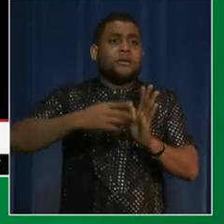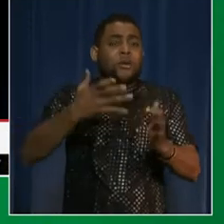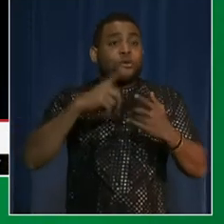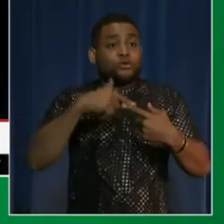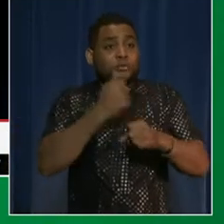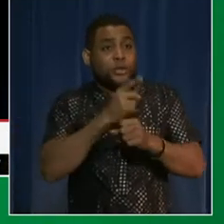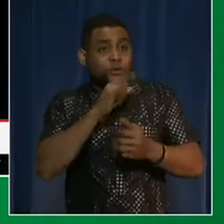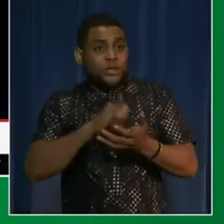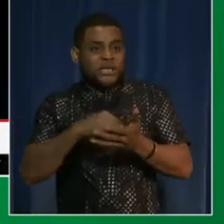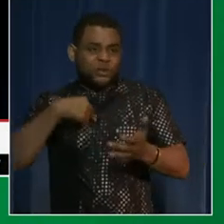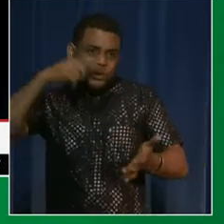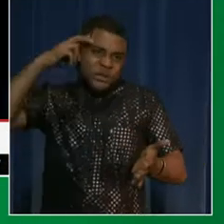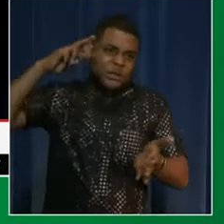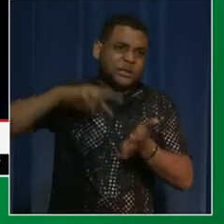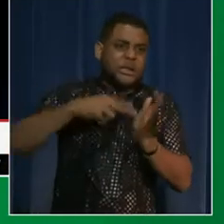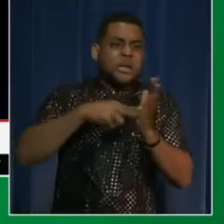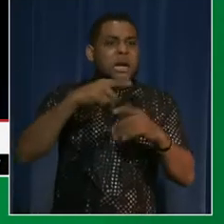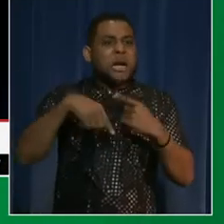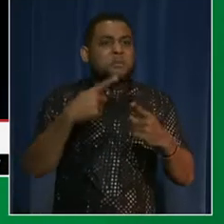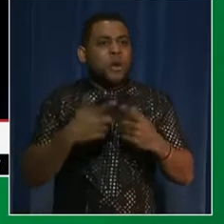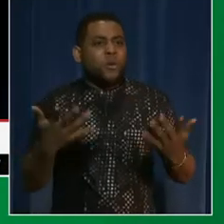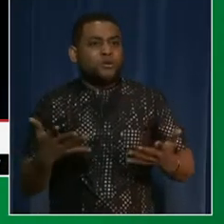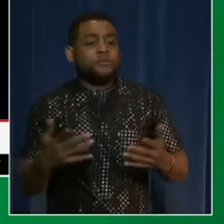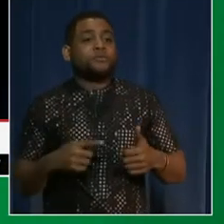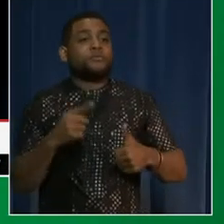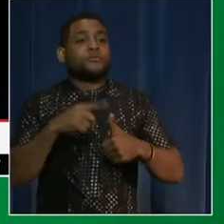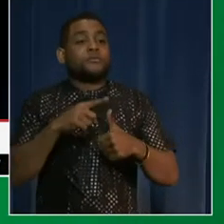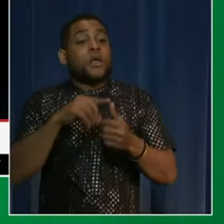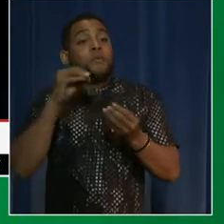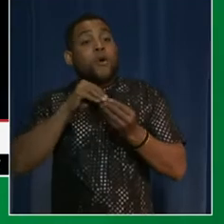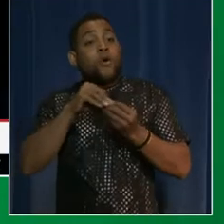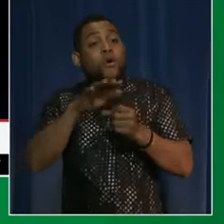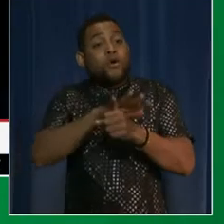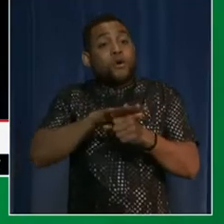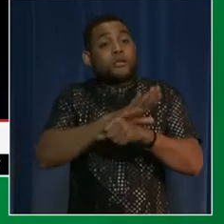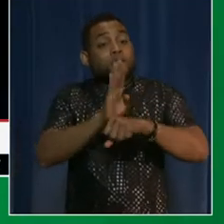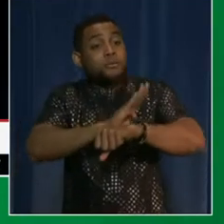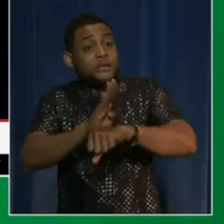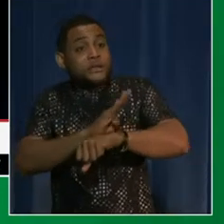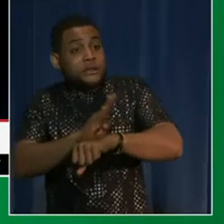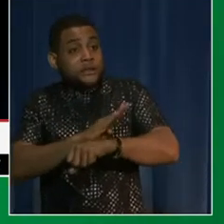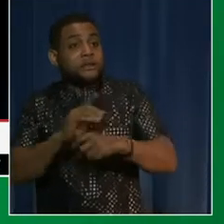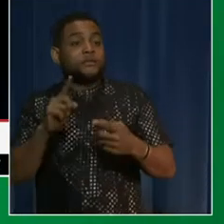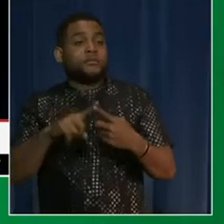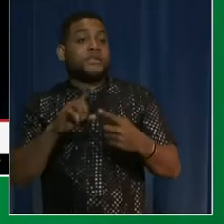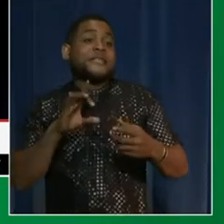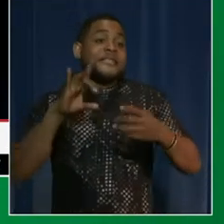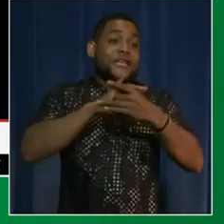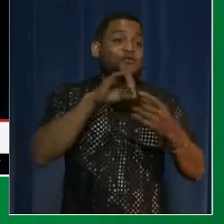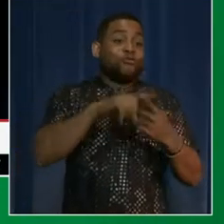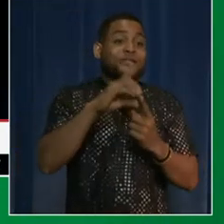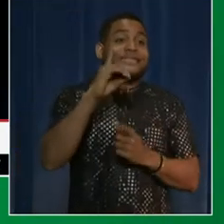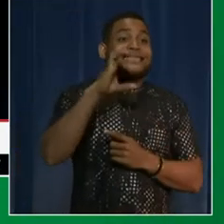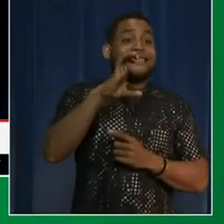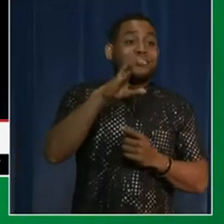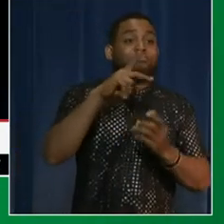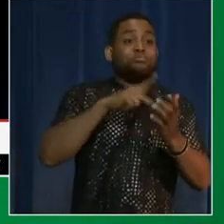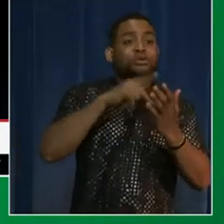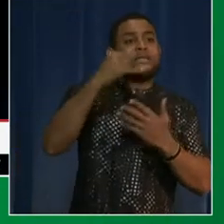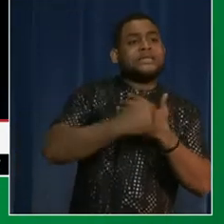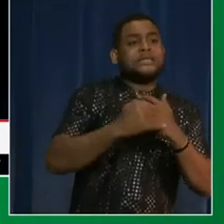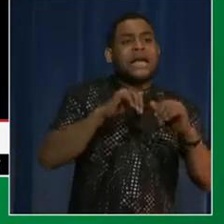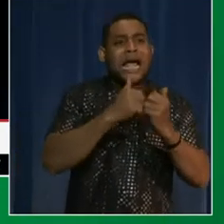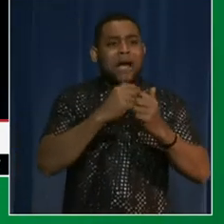been, how do we get more local businesses connected to local DC projects? And part of your being here is